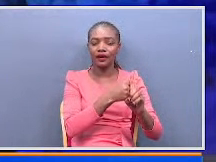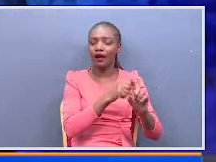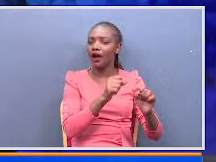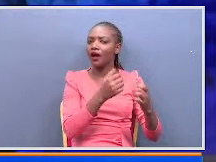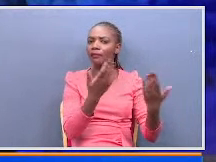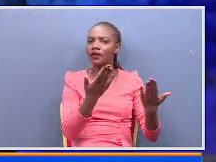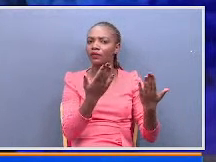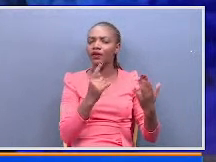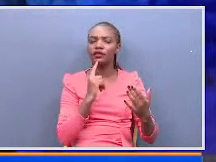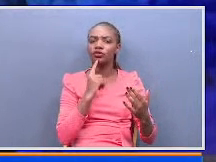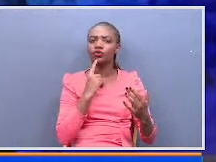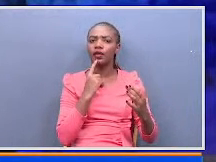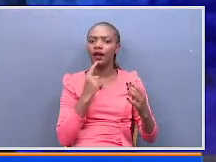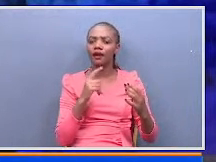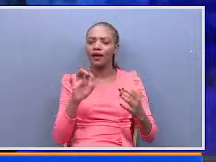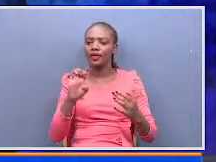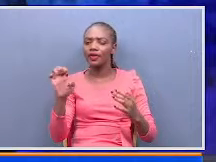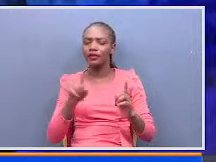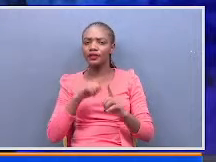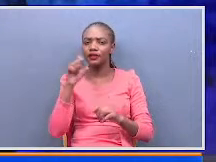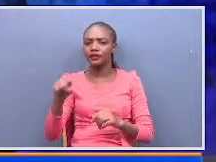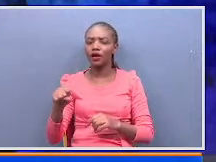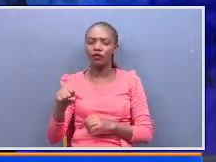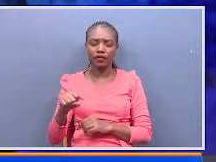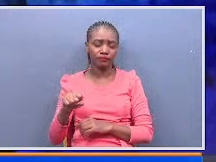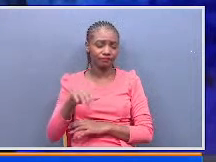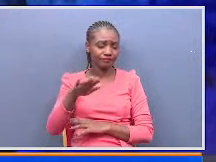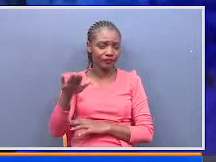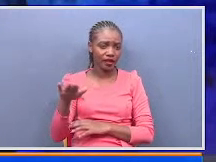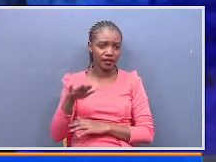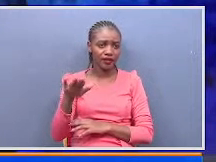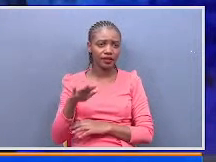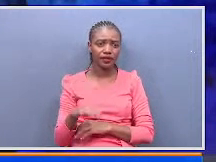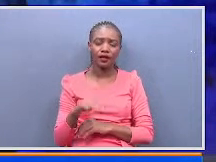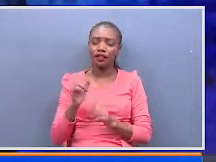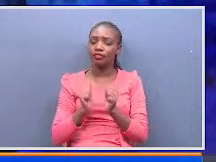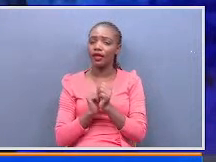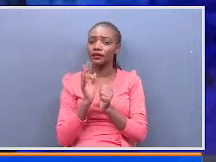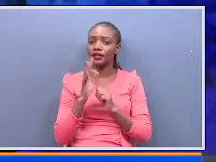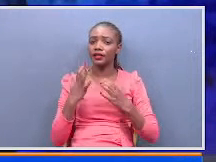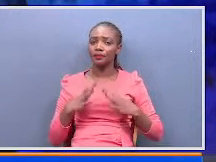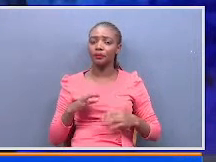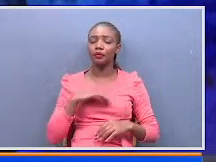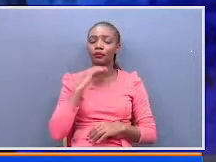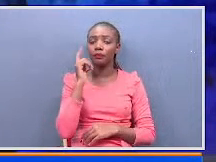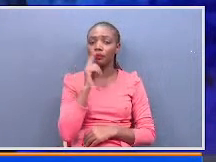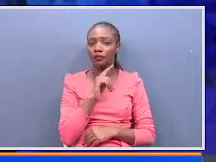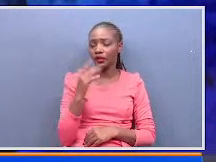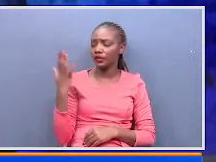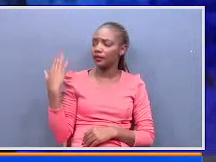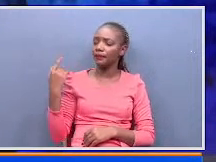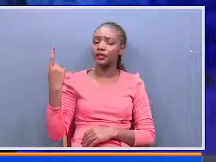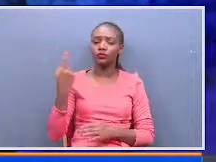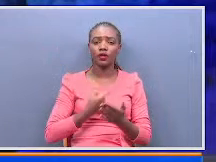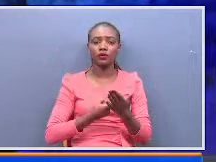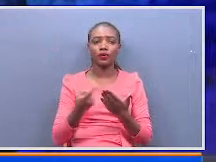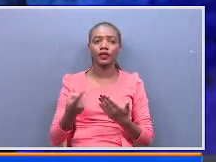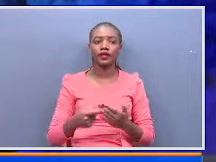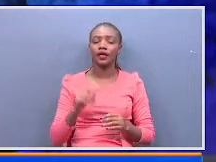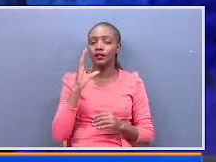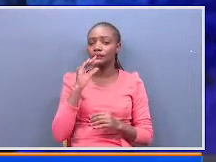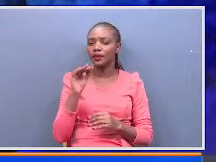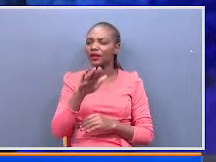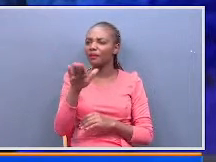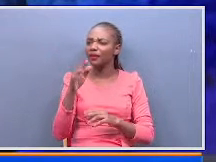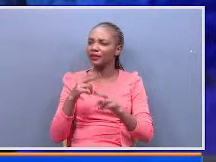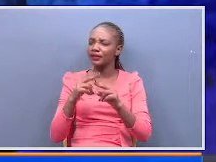in Turkana East and South constituencies, which have left 13 people dead in the past 1 week. Speaking in